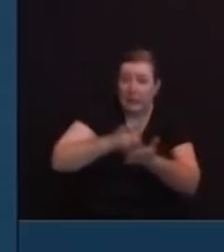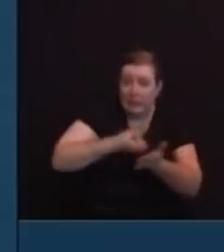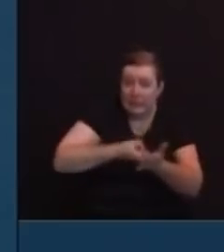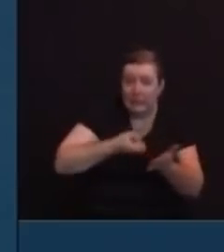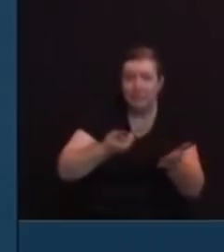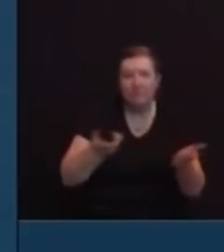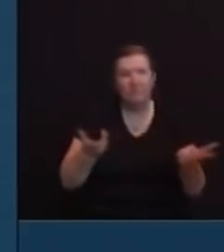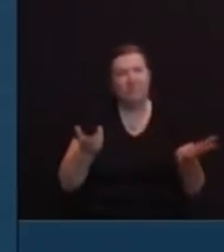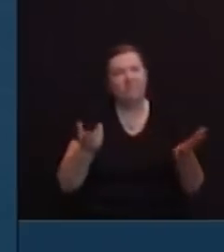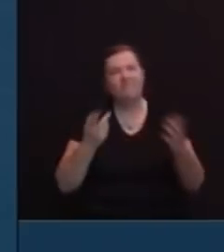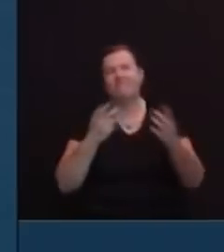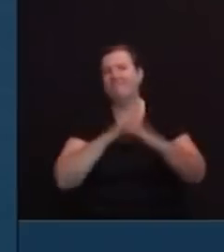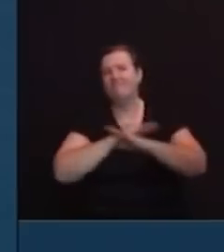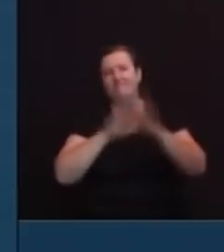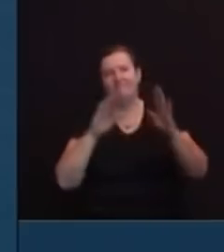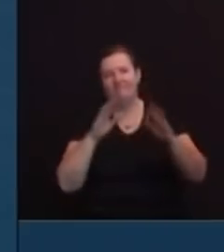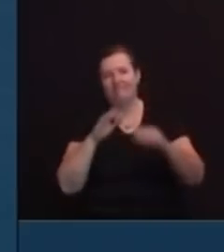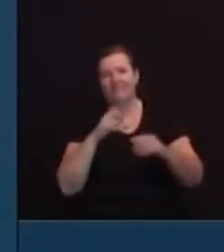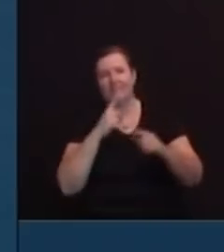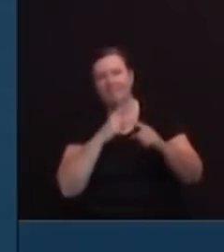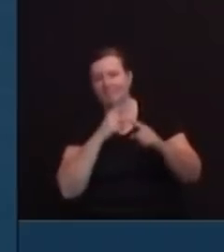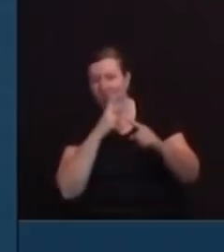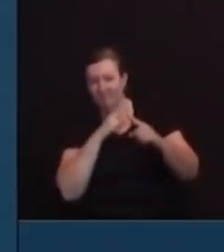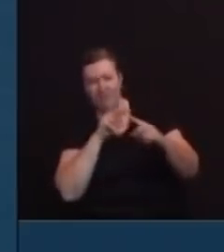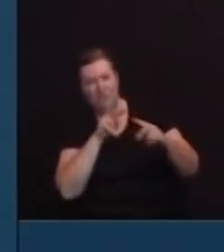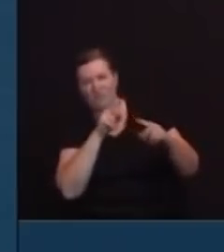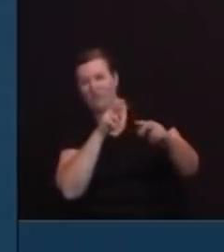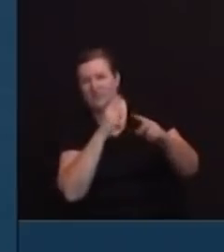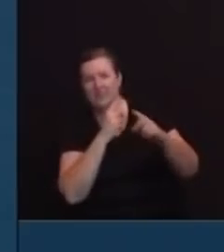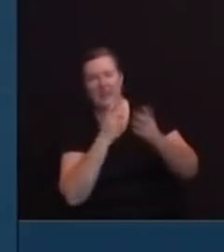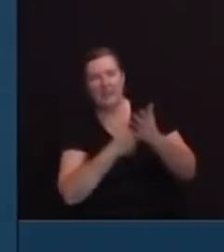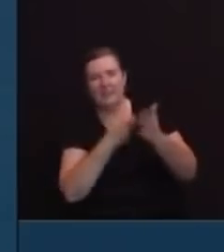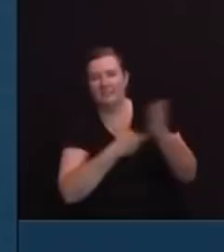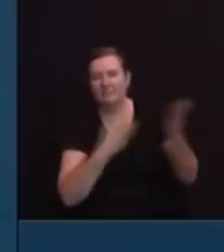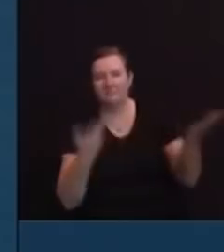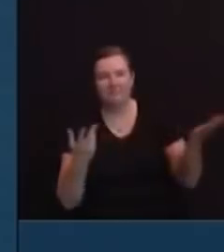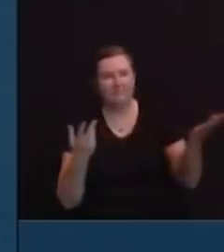why, but we are hearing more than anecdotal, more than here or there,